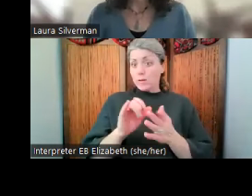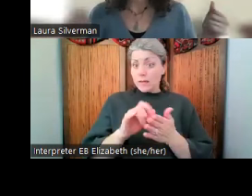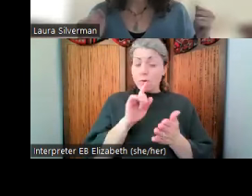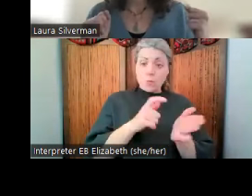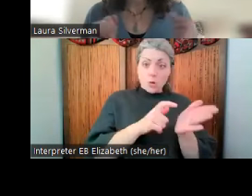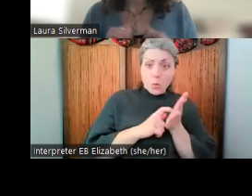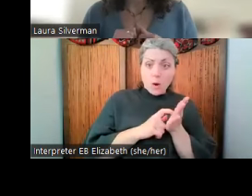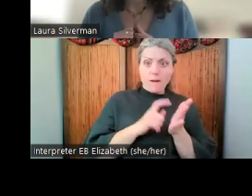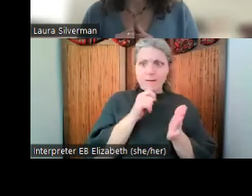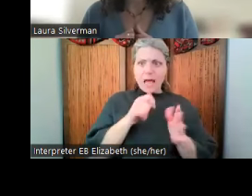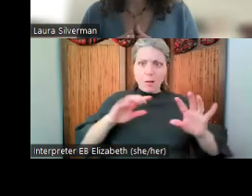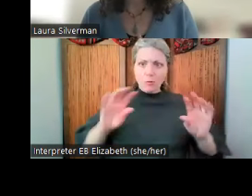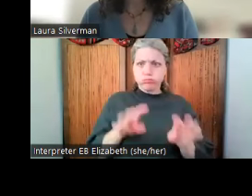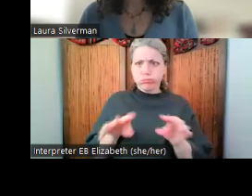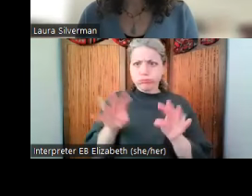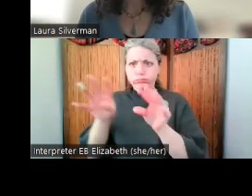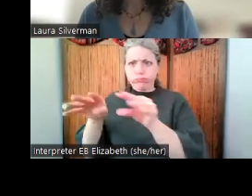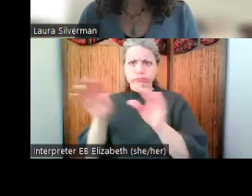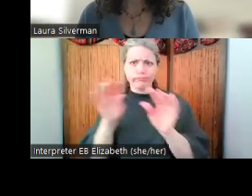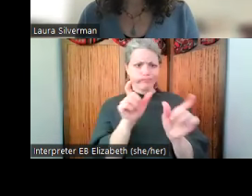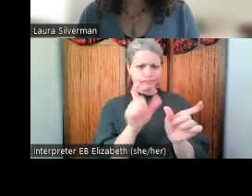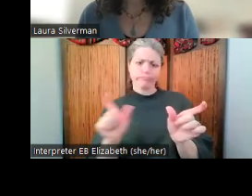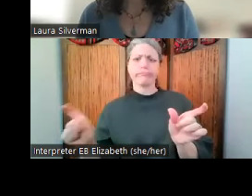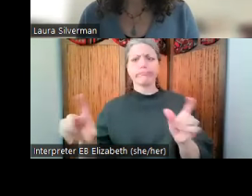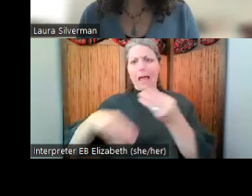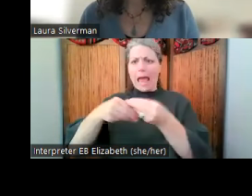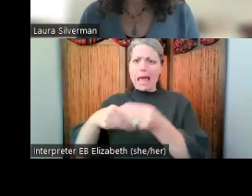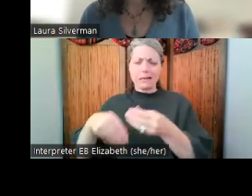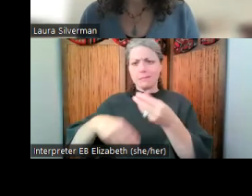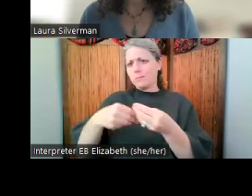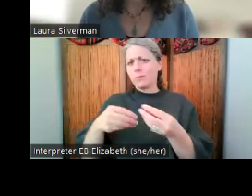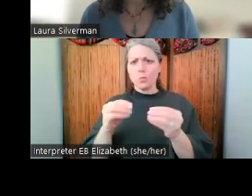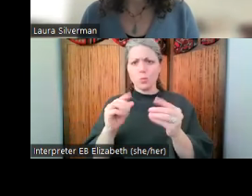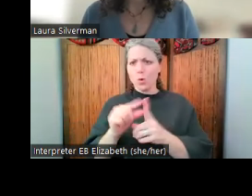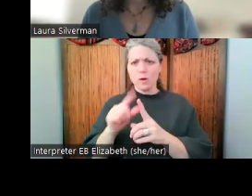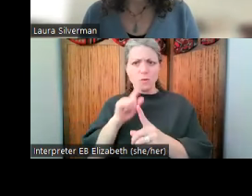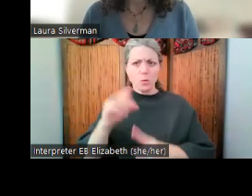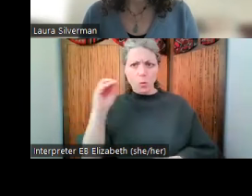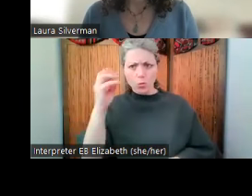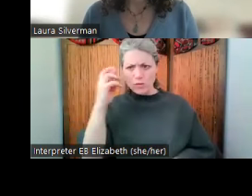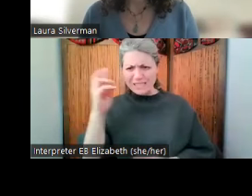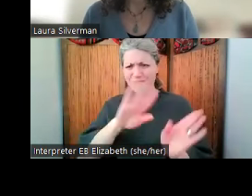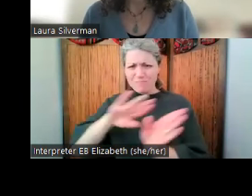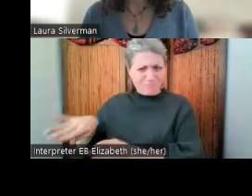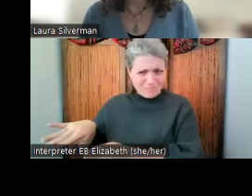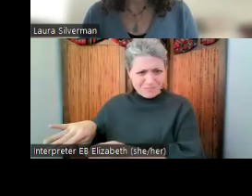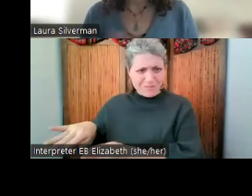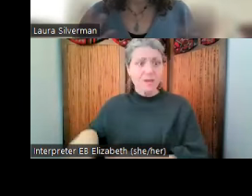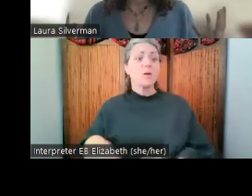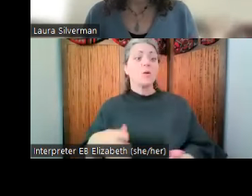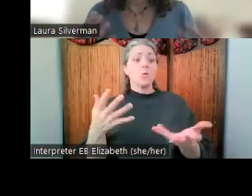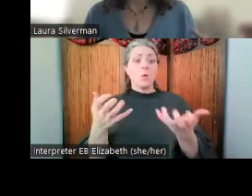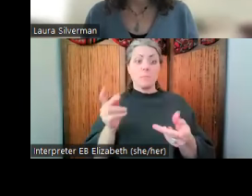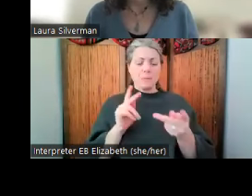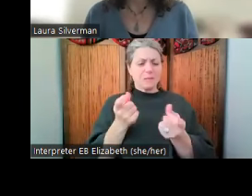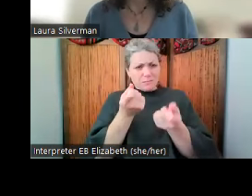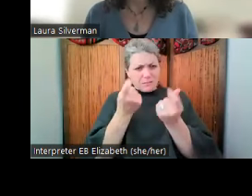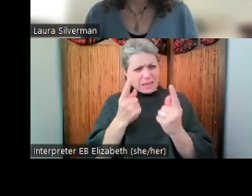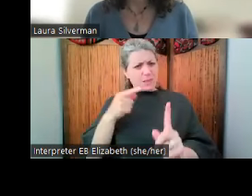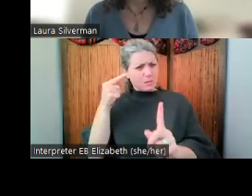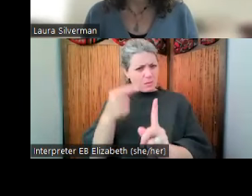flowery language in the periphery. And you really want people to be able to understand the message without spending a lot of